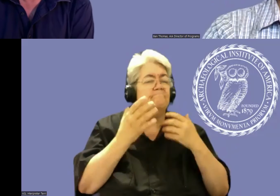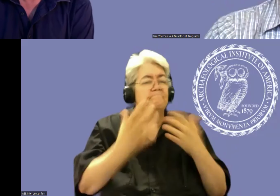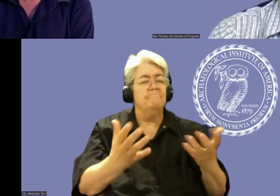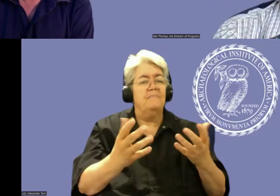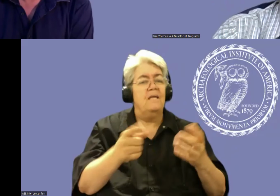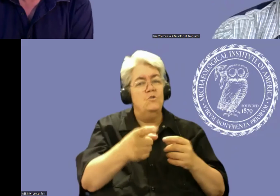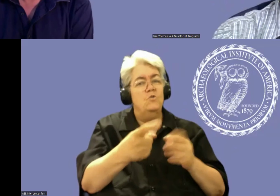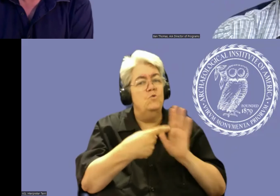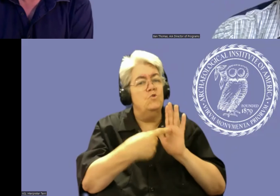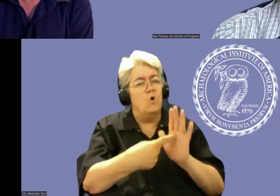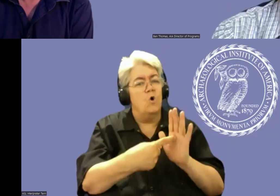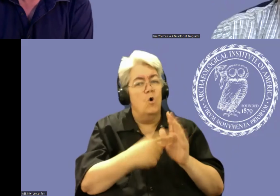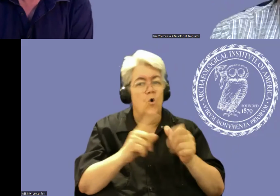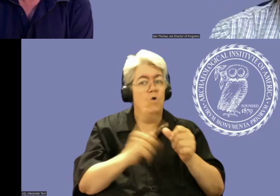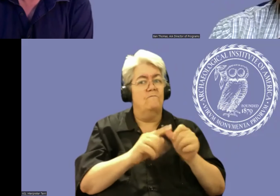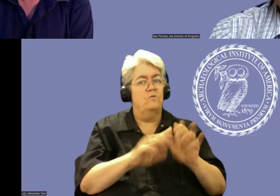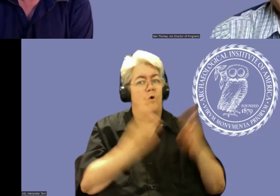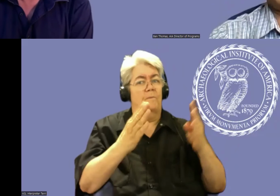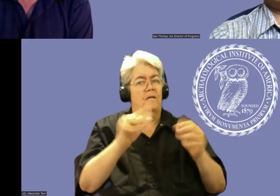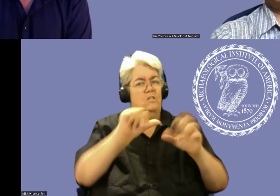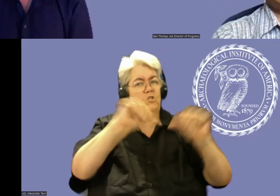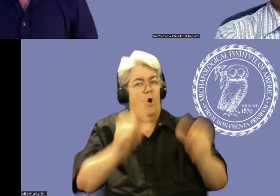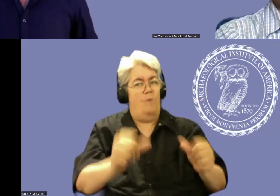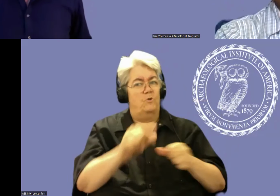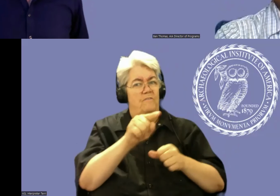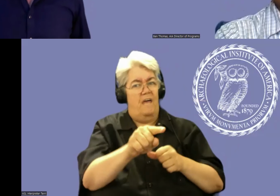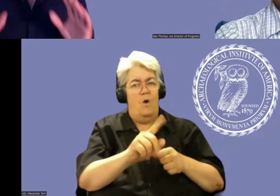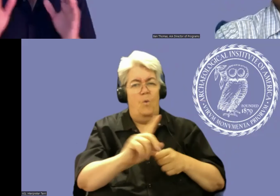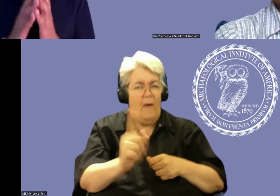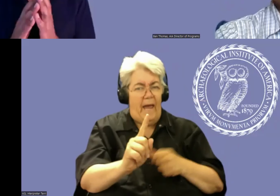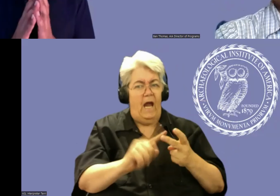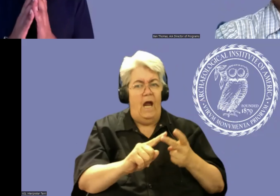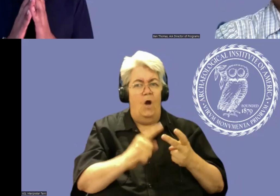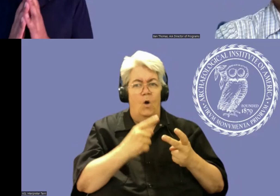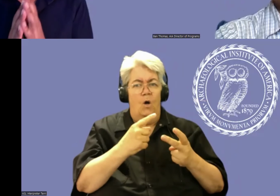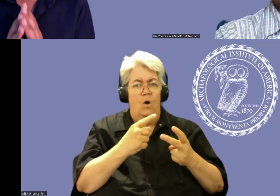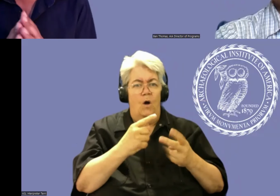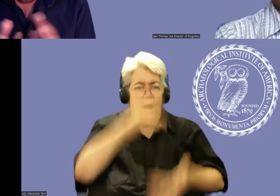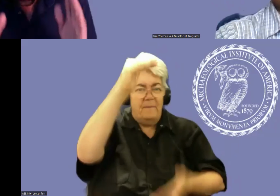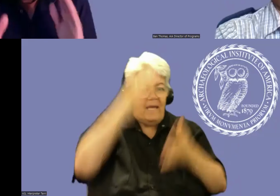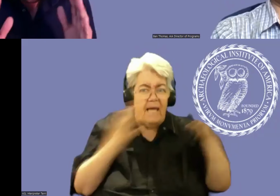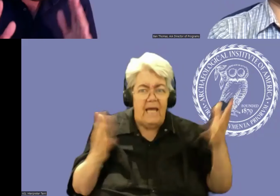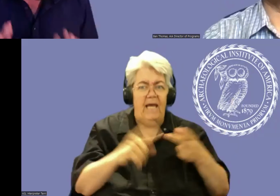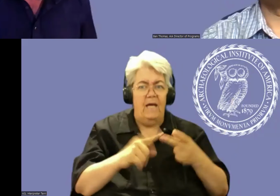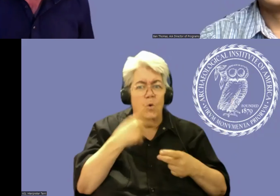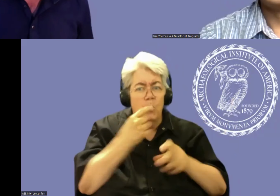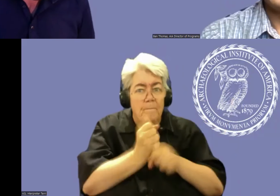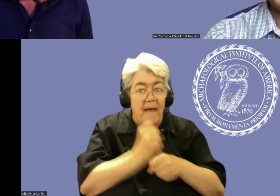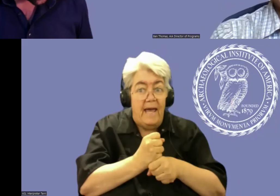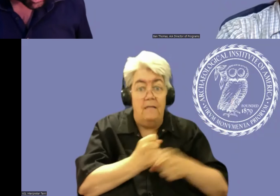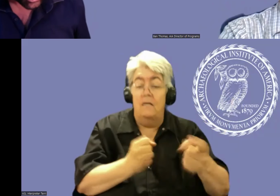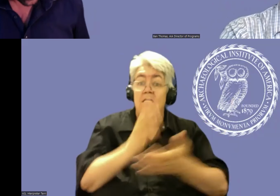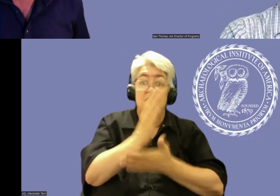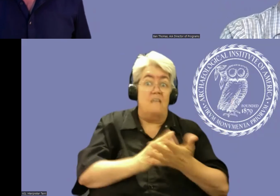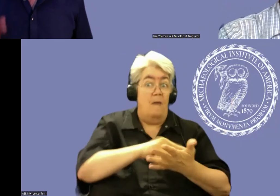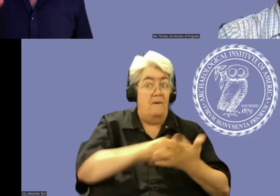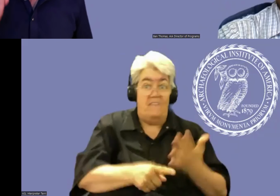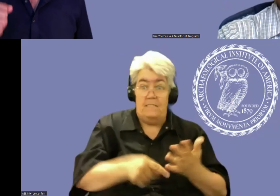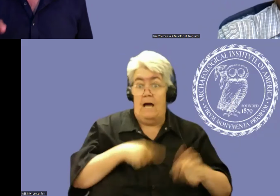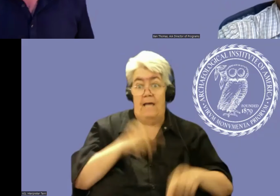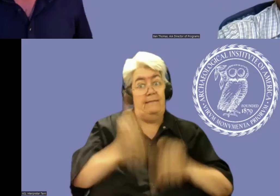you showed at the beginning? Where is it? How large is it? Who made it? Yep. So, I'm sorry. I can't answer all those questions. It's to my absolute